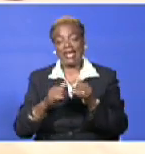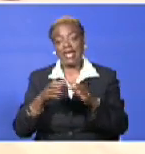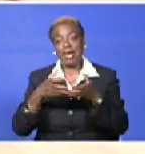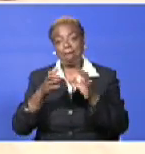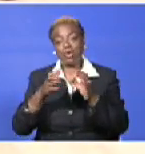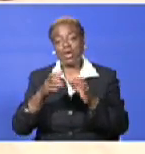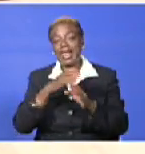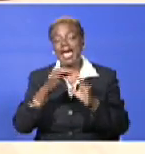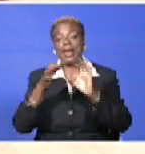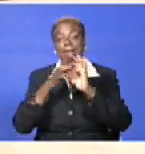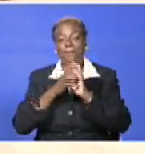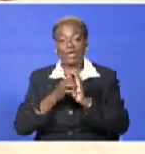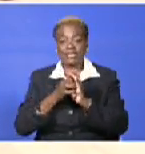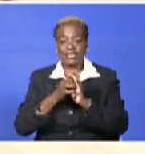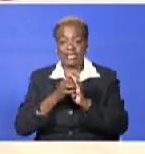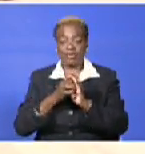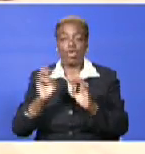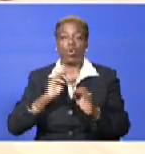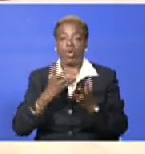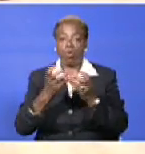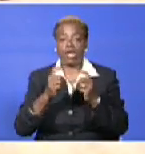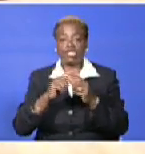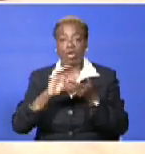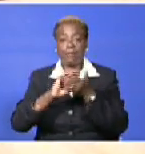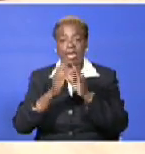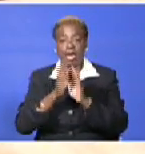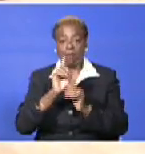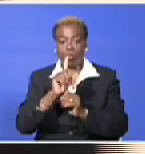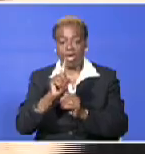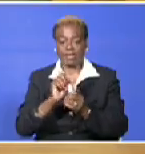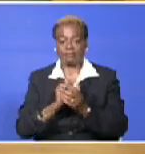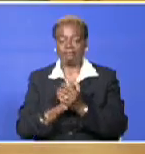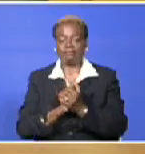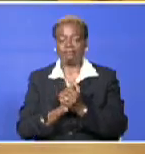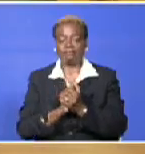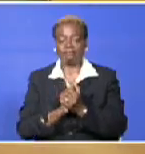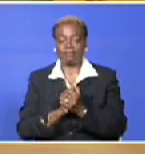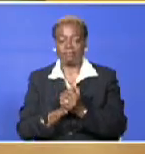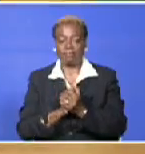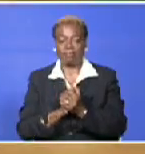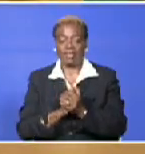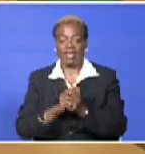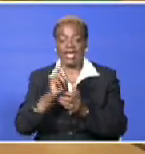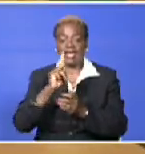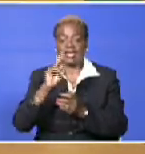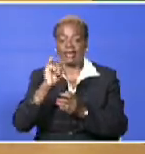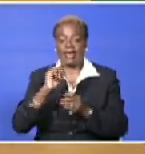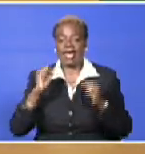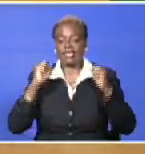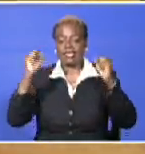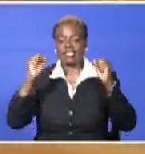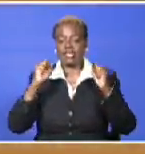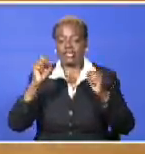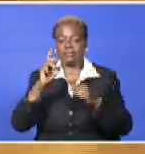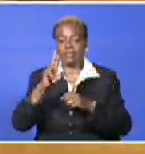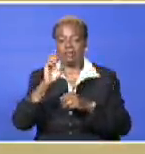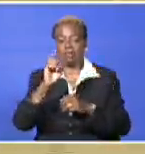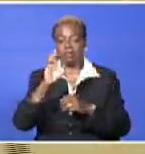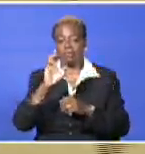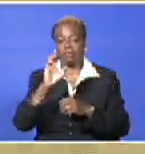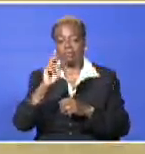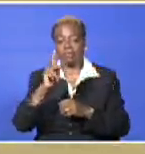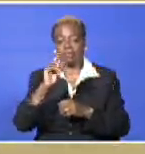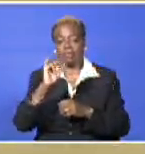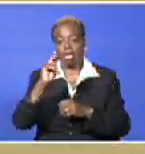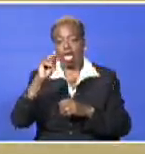thing. We wanted to become one, and I think we definitely were able to accomplish a lot of that. The Kendall Isaacs Gym should be rocking for the rest of the week